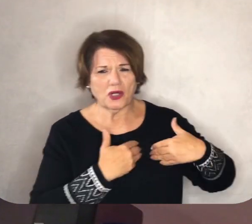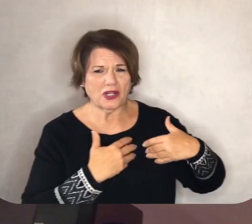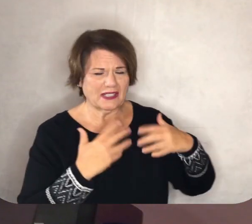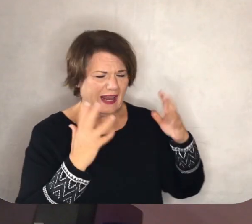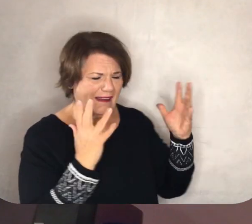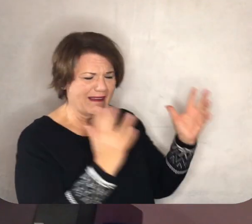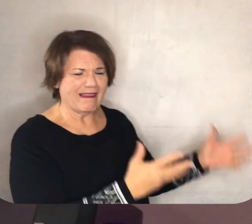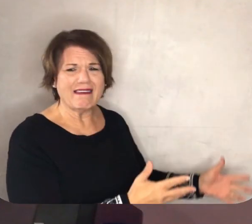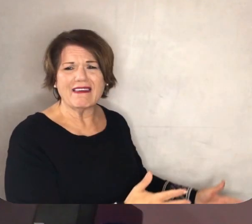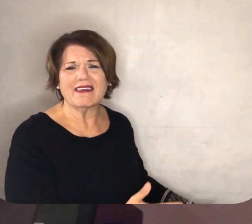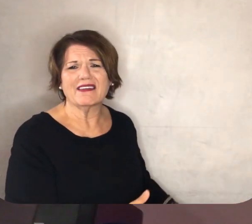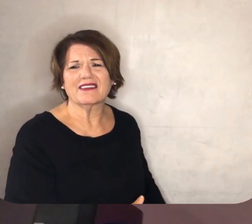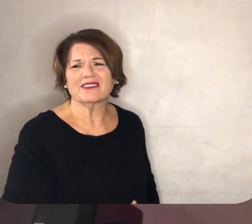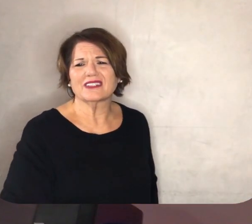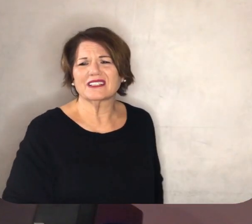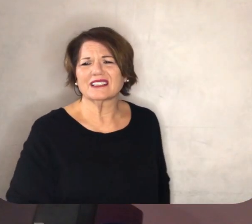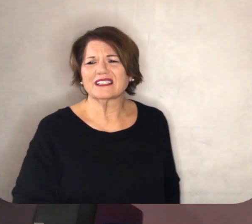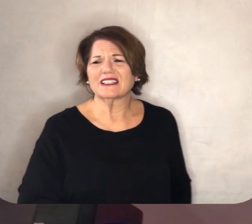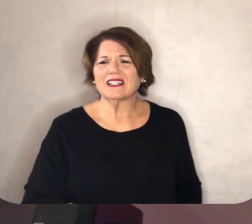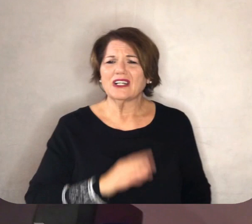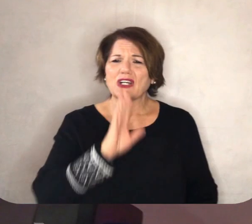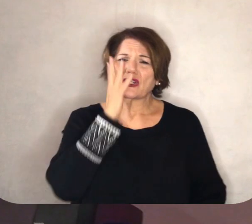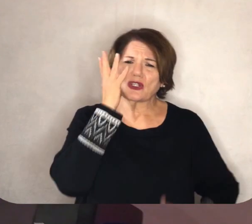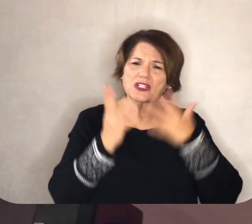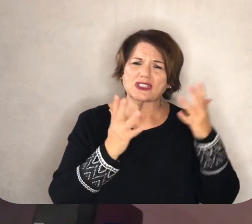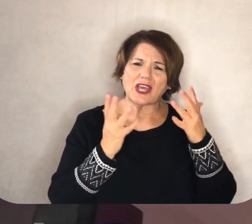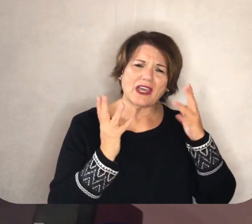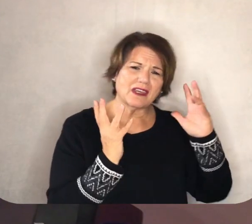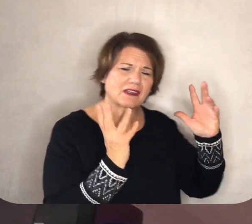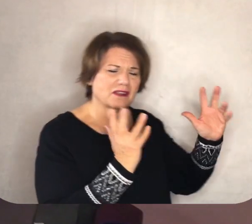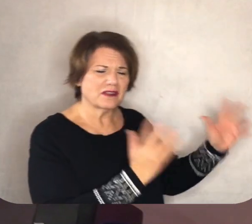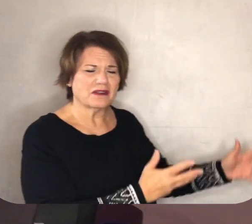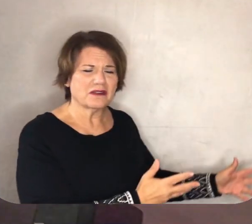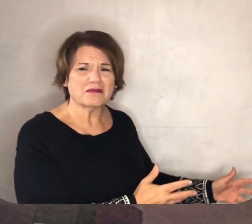burdens, lay down your shame.